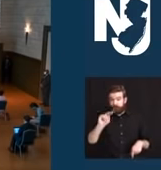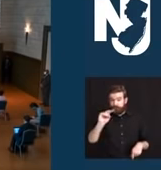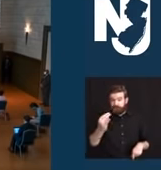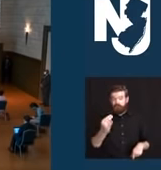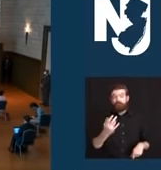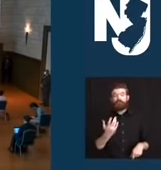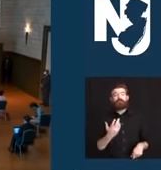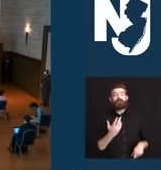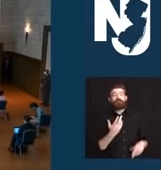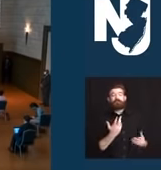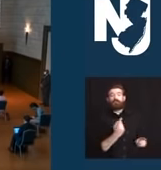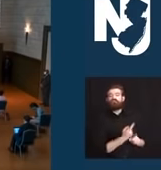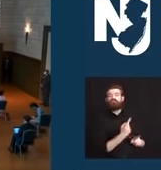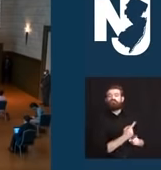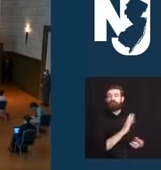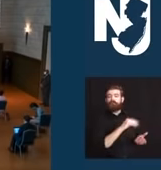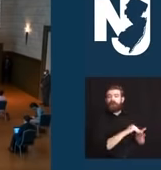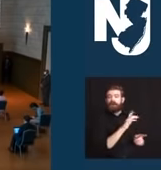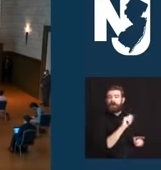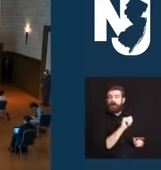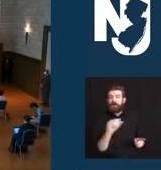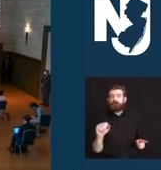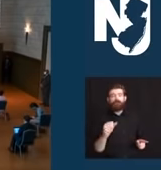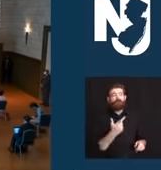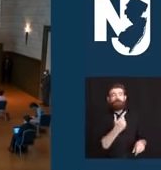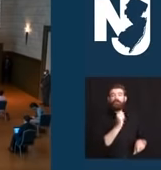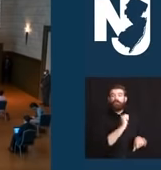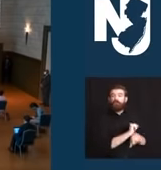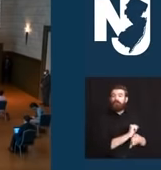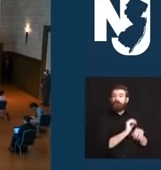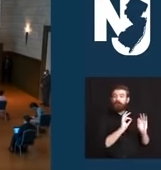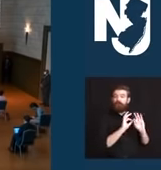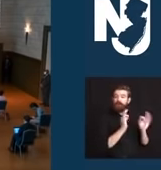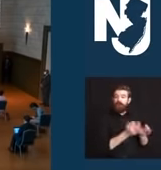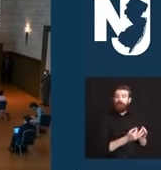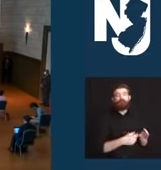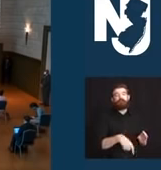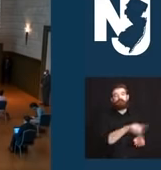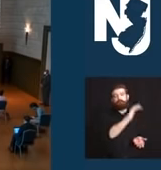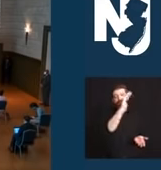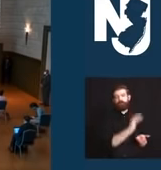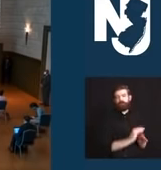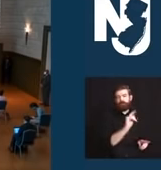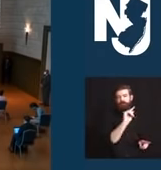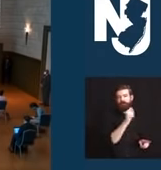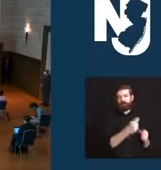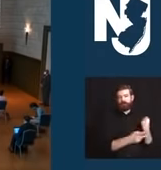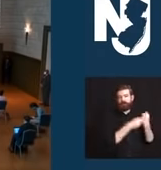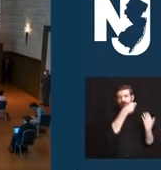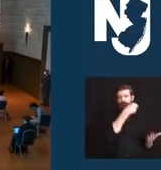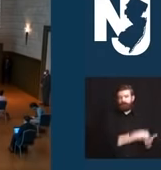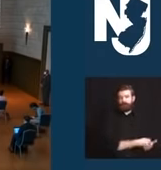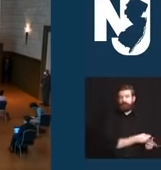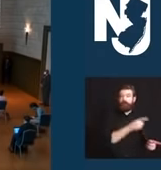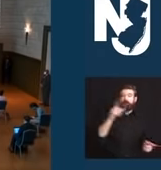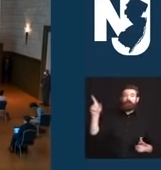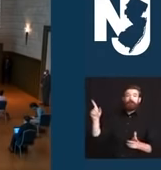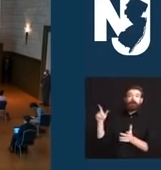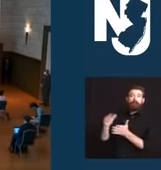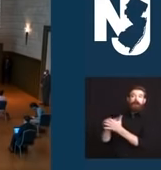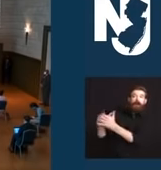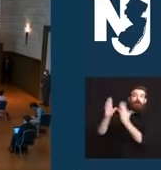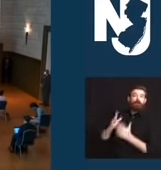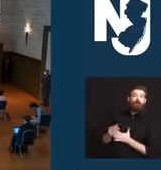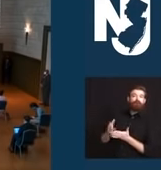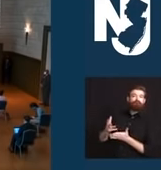This is up to $500 that our families need and that they deserve. And through the millionaire's tax, we are restoring the